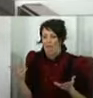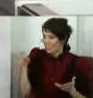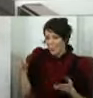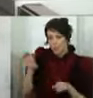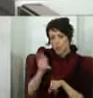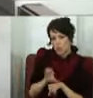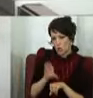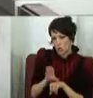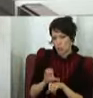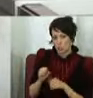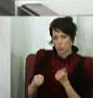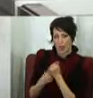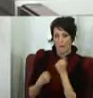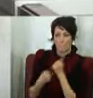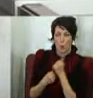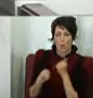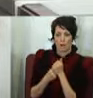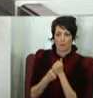congregation in this place.